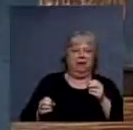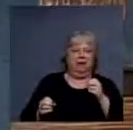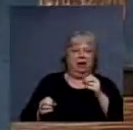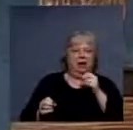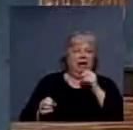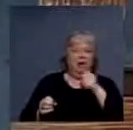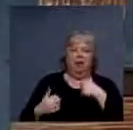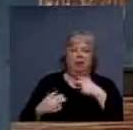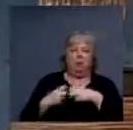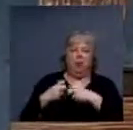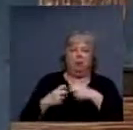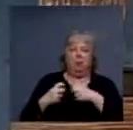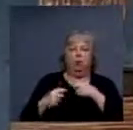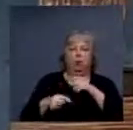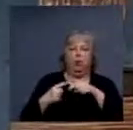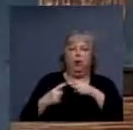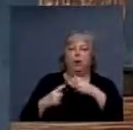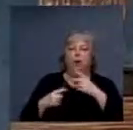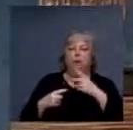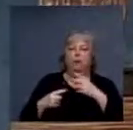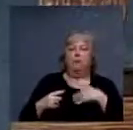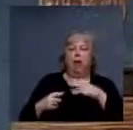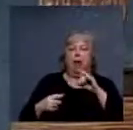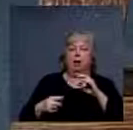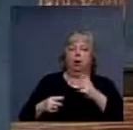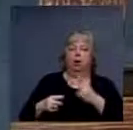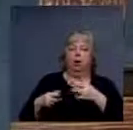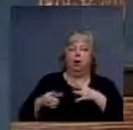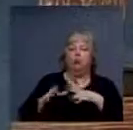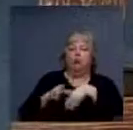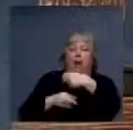problem when I let my dogs out in the backyard for them barking